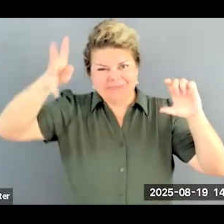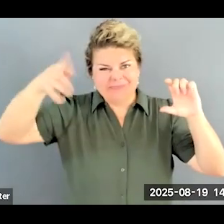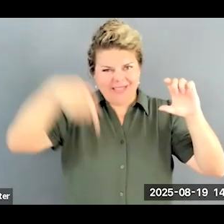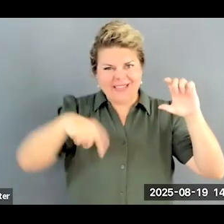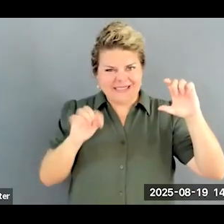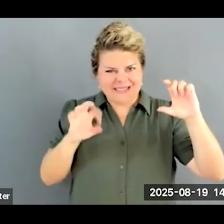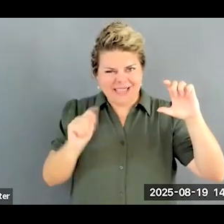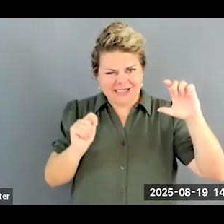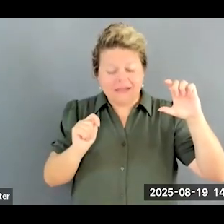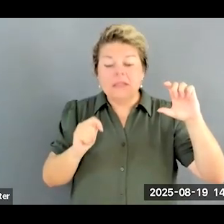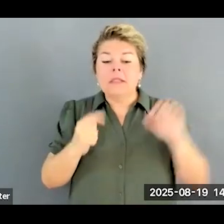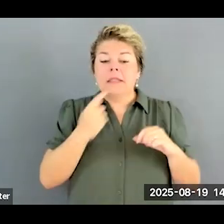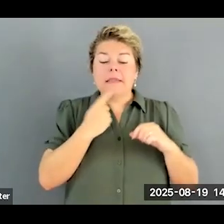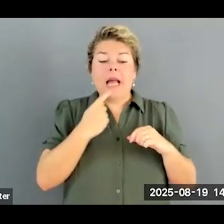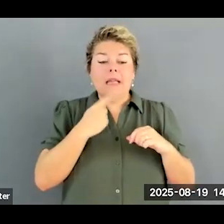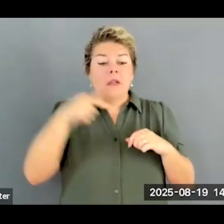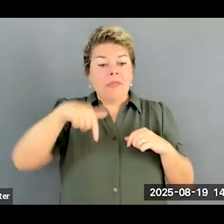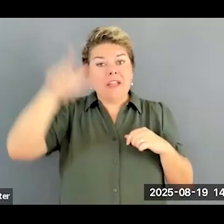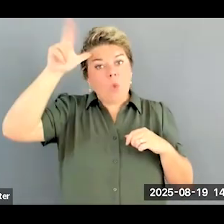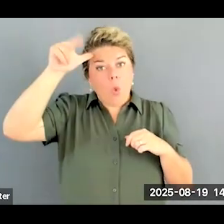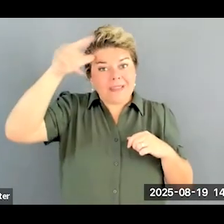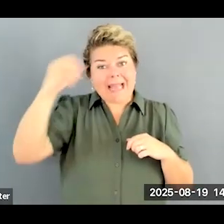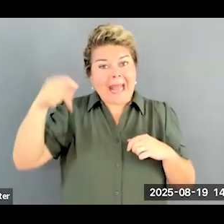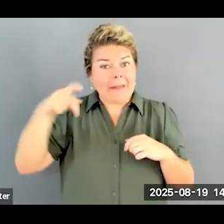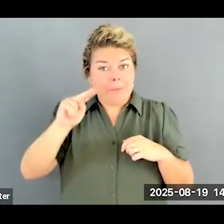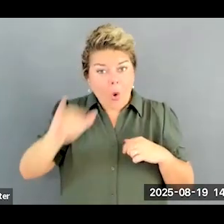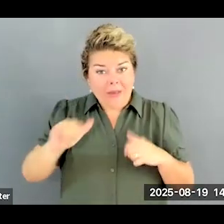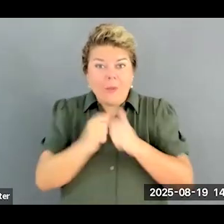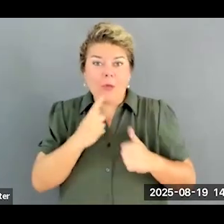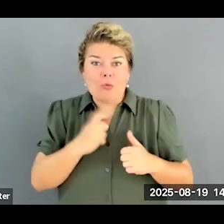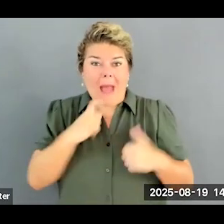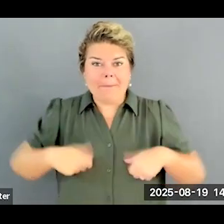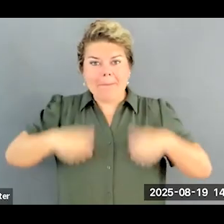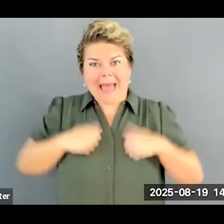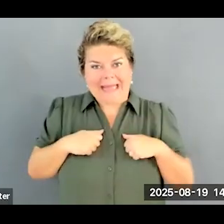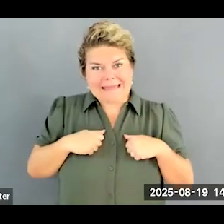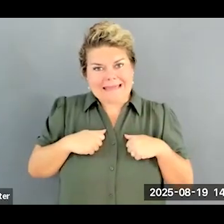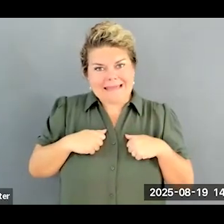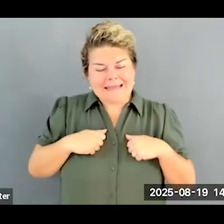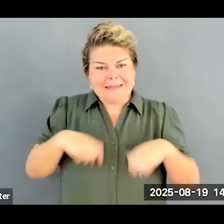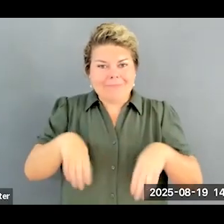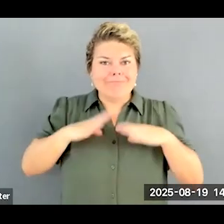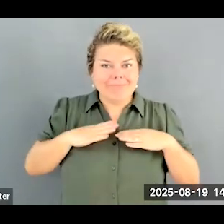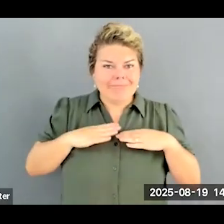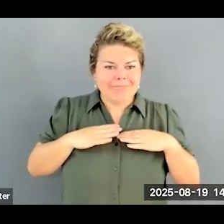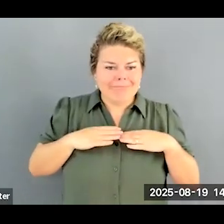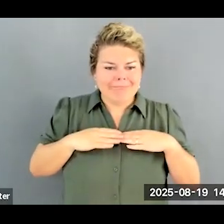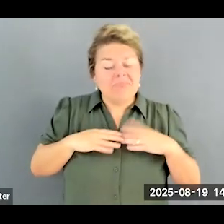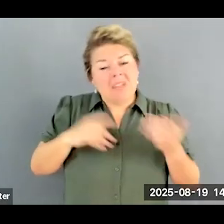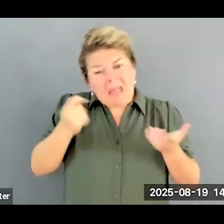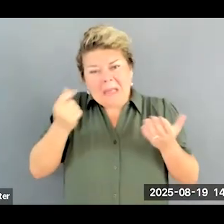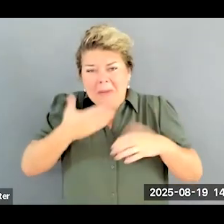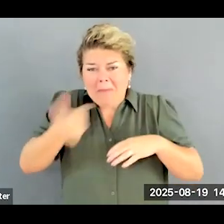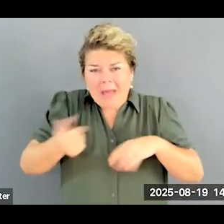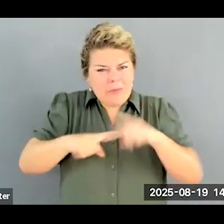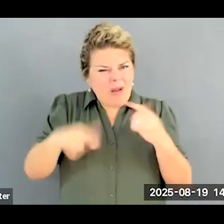text, and it came out with a horse and pony with red blankets. So although this is better than the last example, it